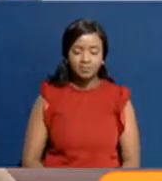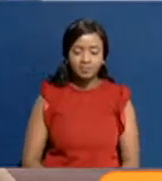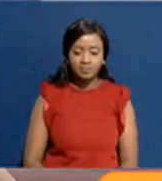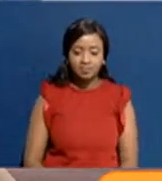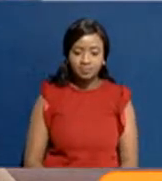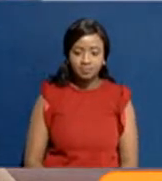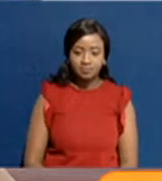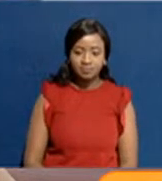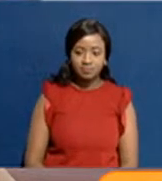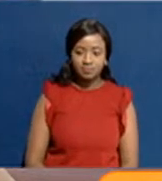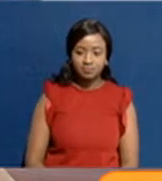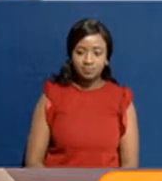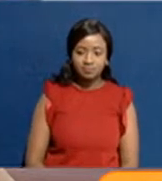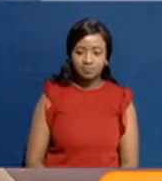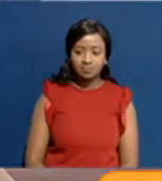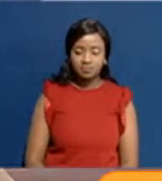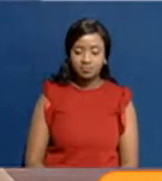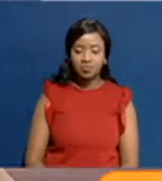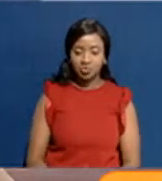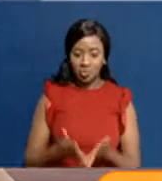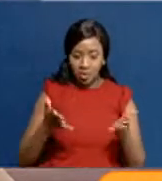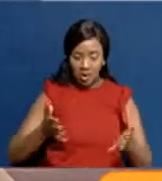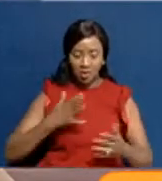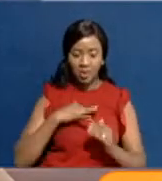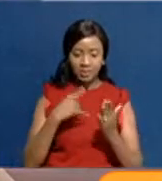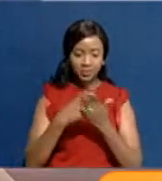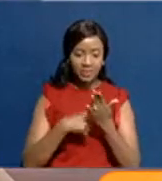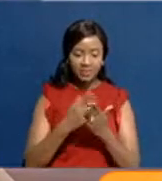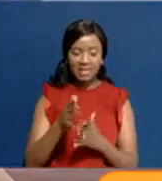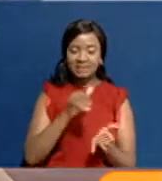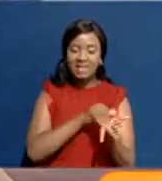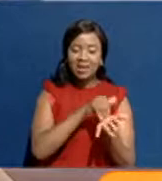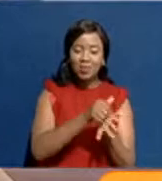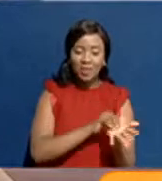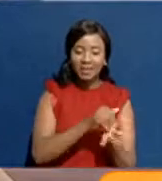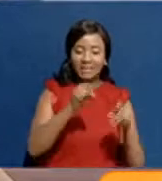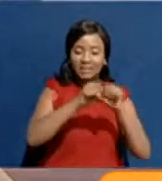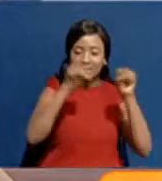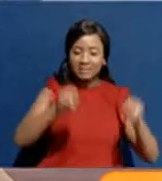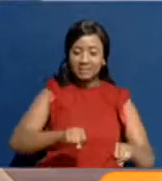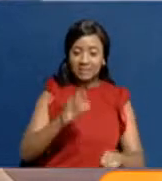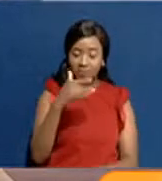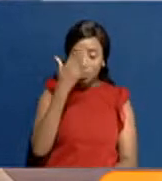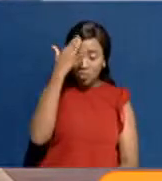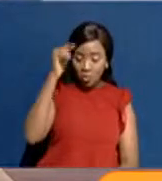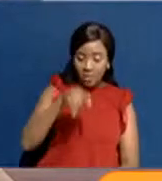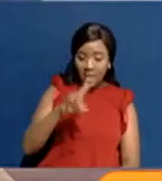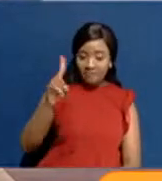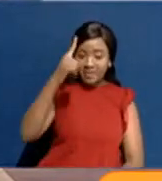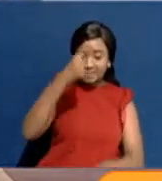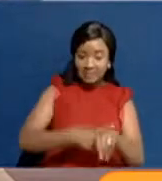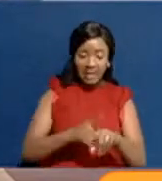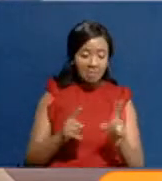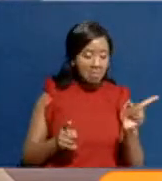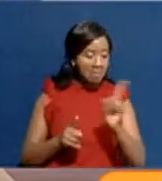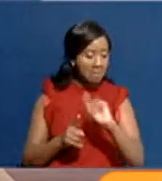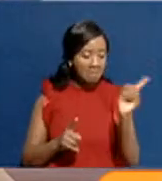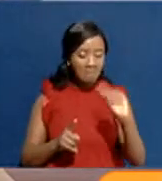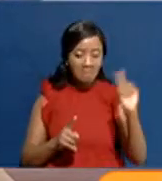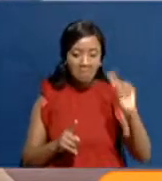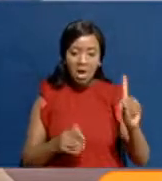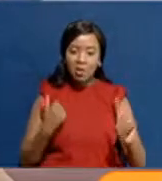And that's what I want us to talk about, the weaknesses in our systems. Listen, this isn't the first scandal we've seen. In fact, it